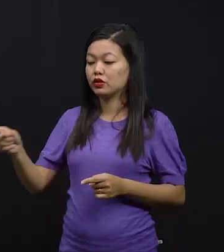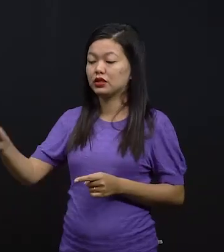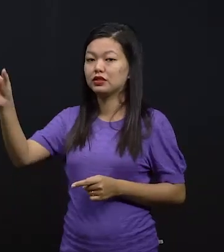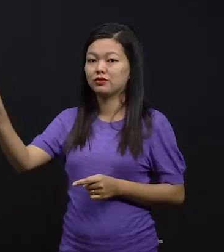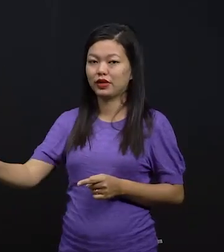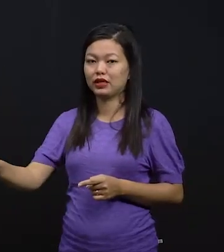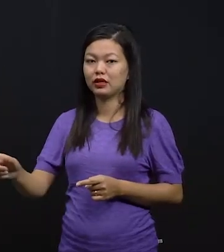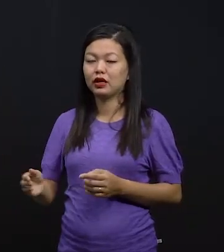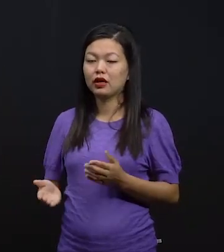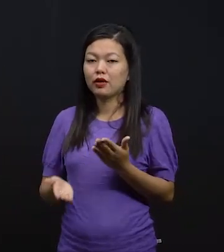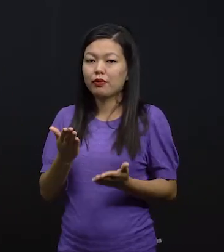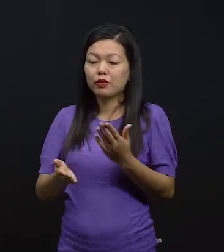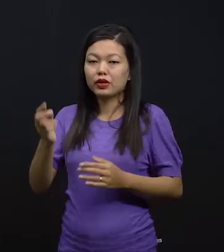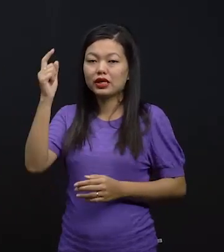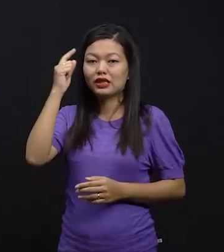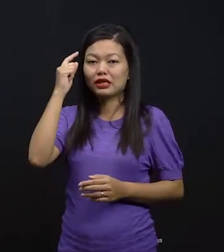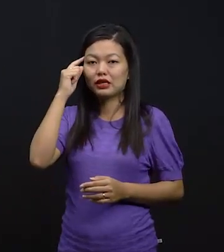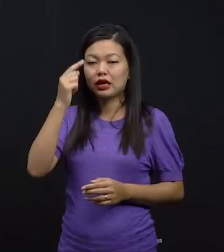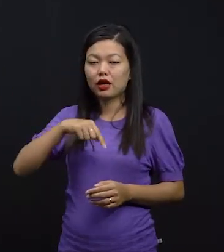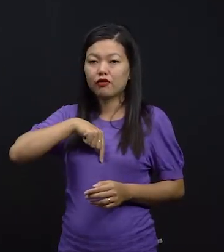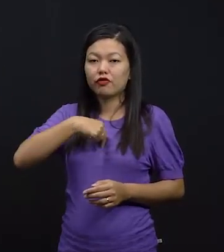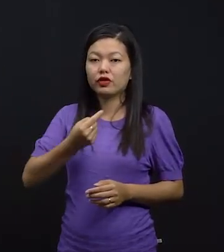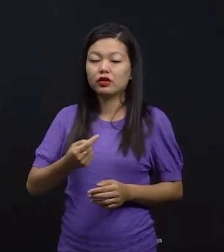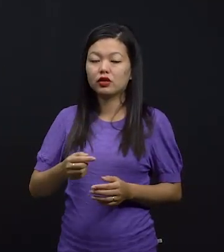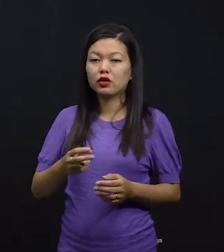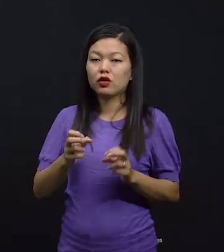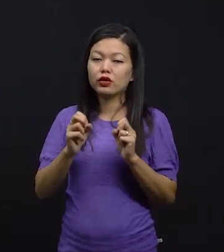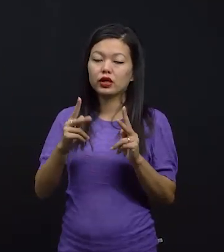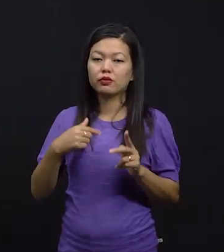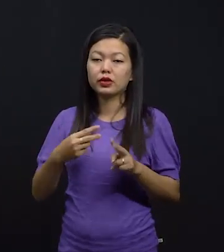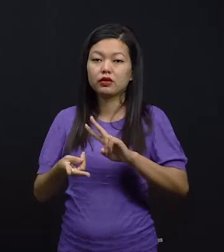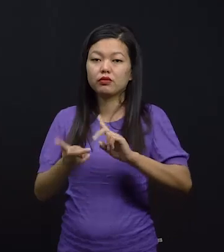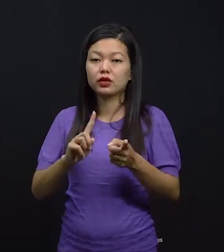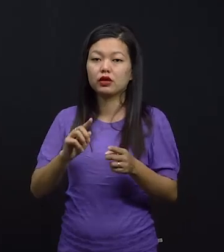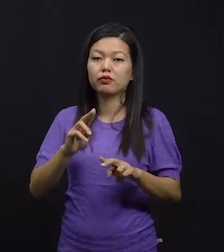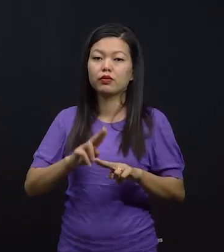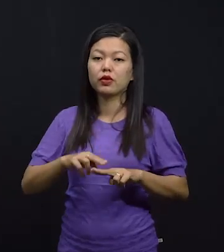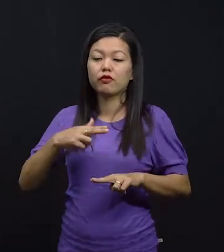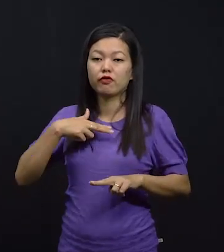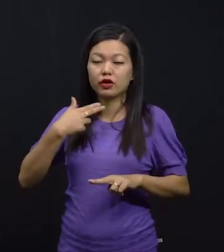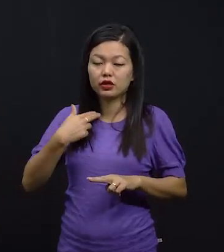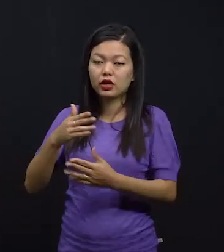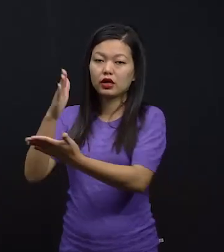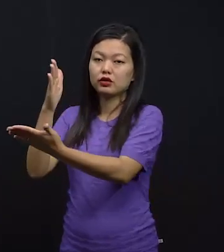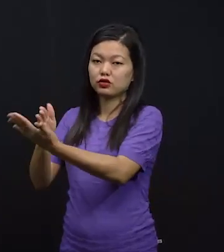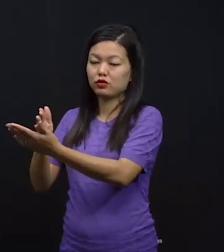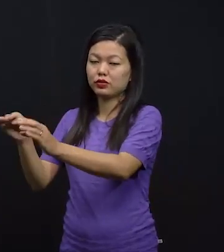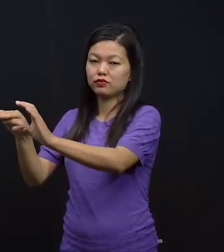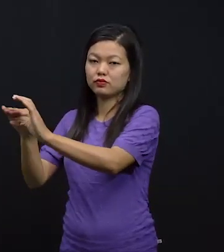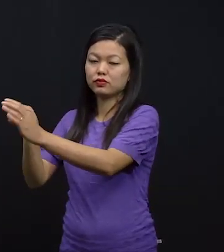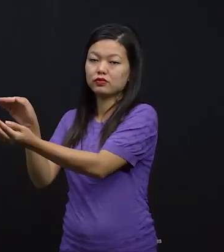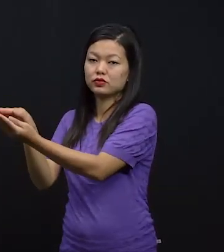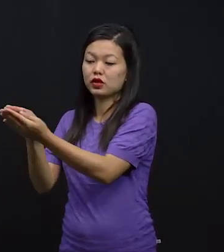that these are not worthy, and that is the reason why he began to cover up. He began to burn away the